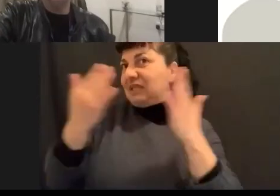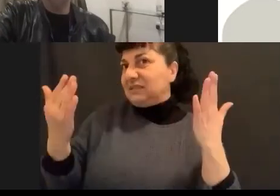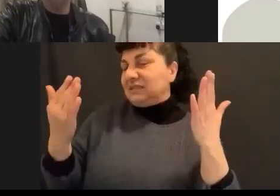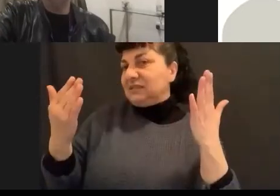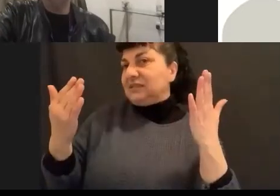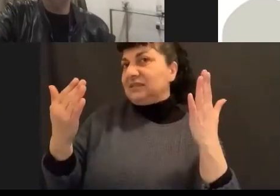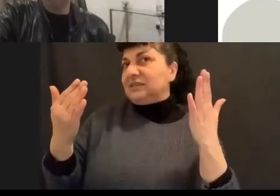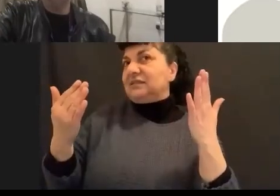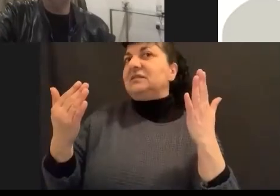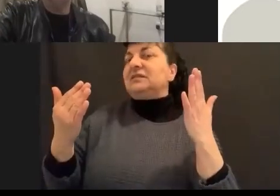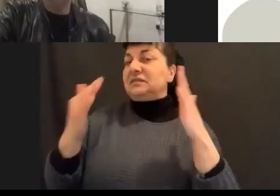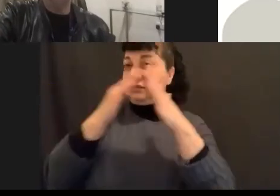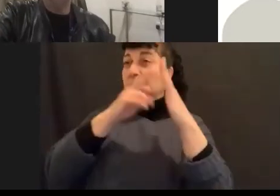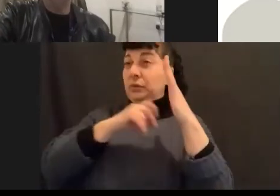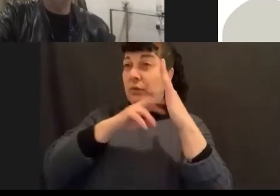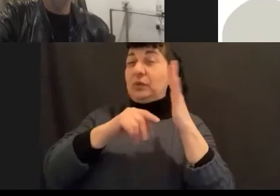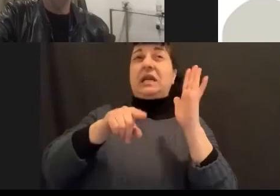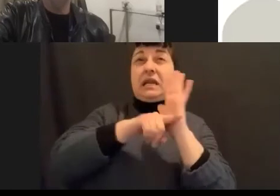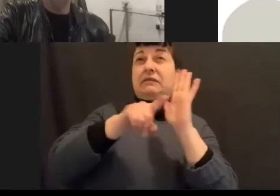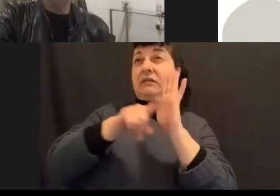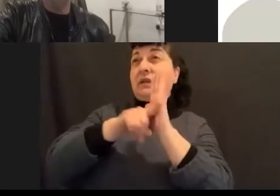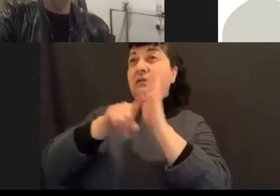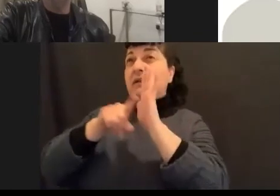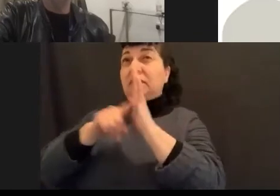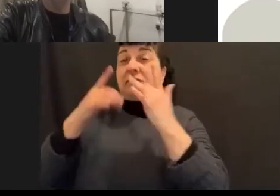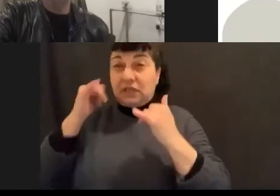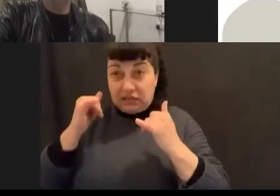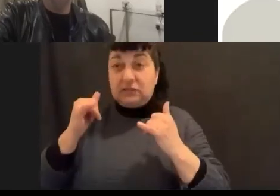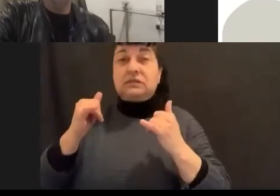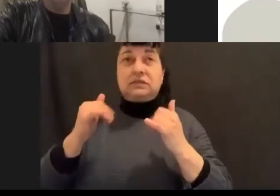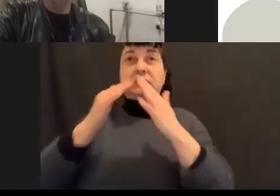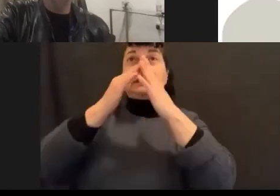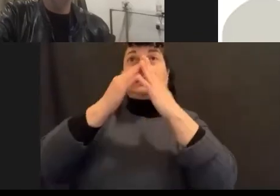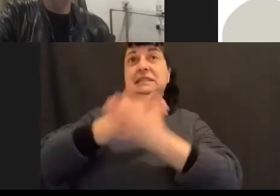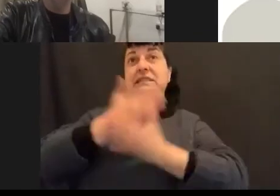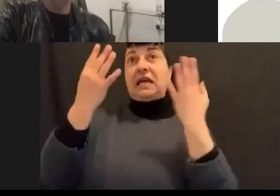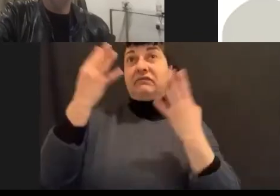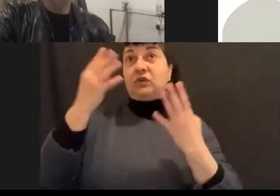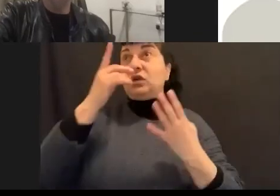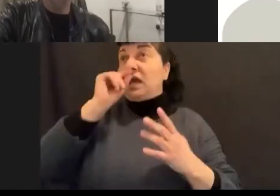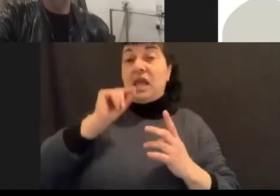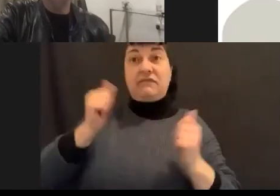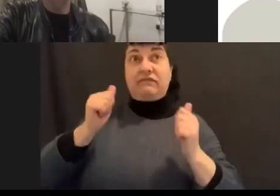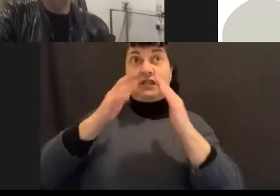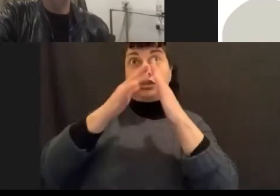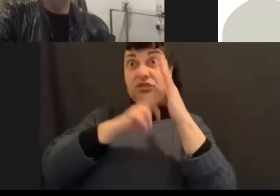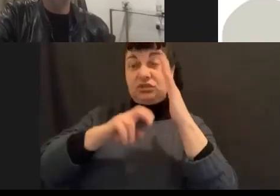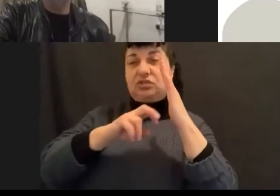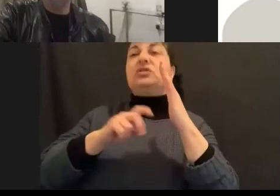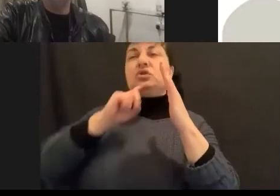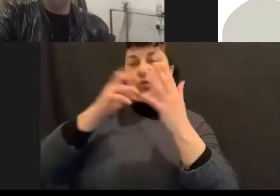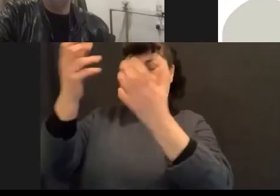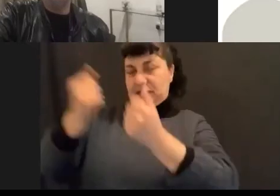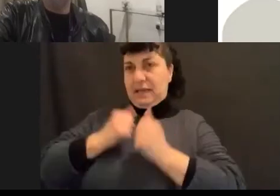turn up centrally as well, and they will then release a clearance text so that you can, and that will only say that you are